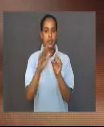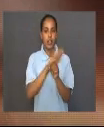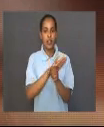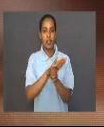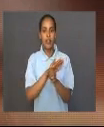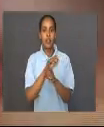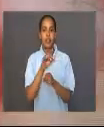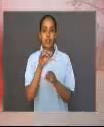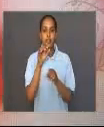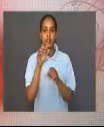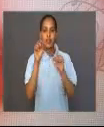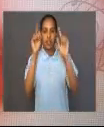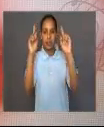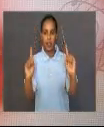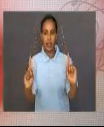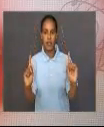charged terminals,